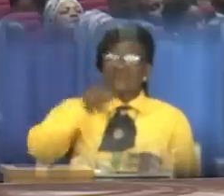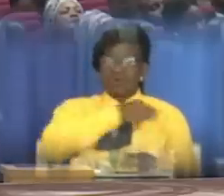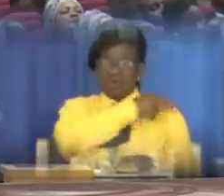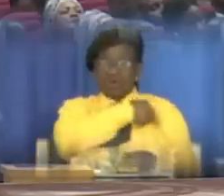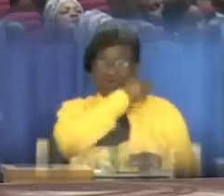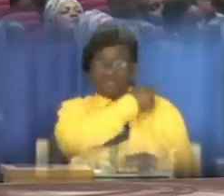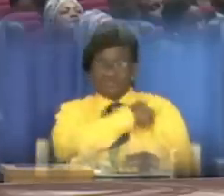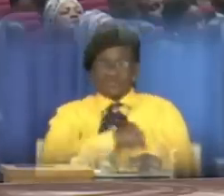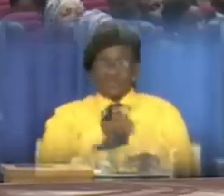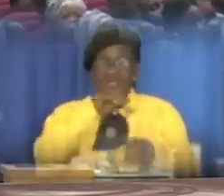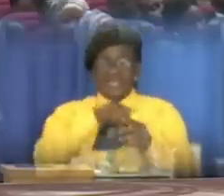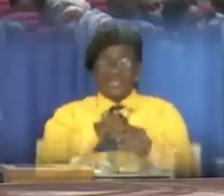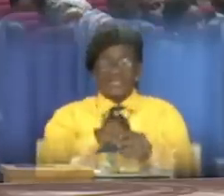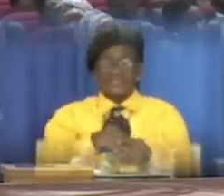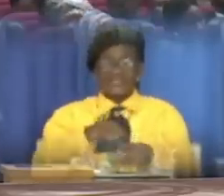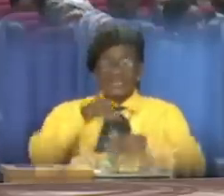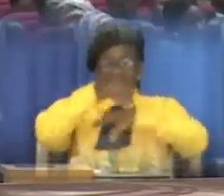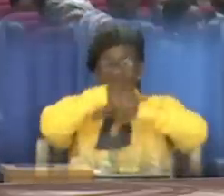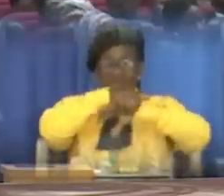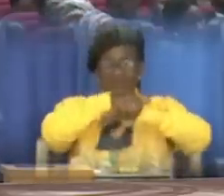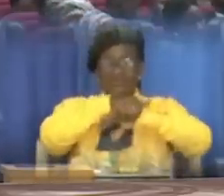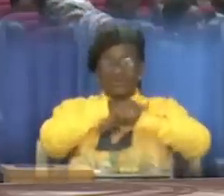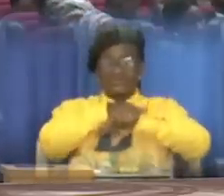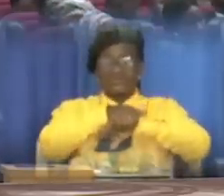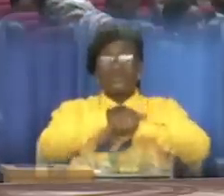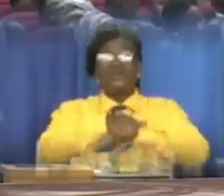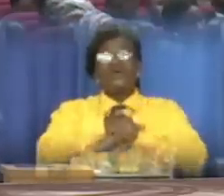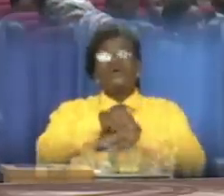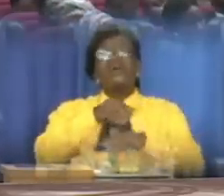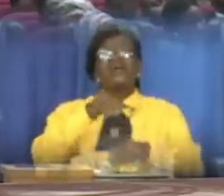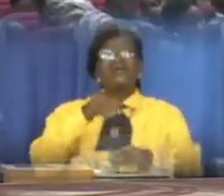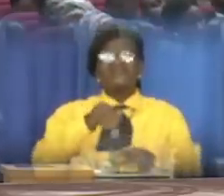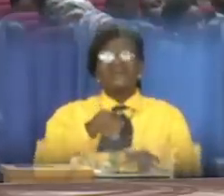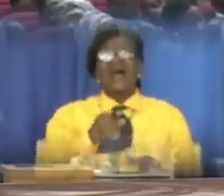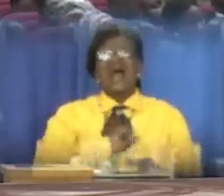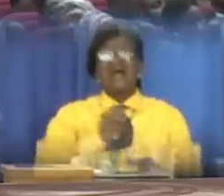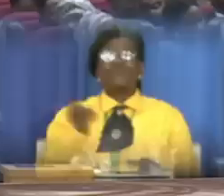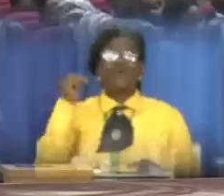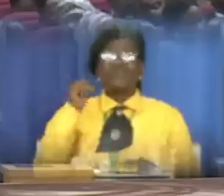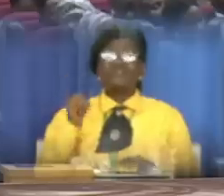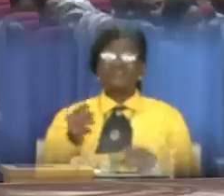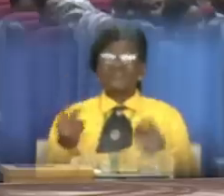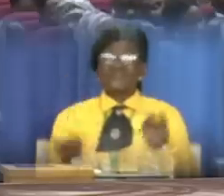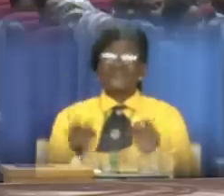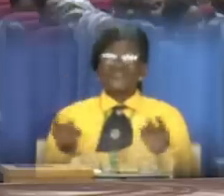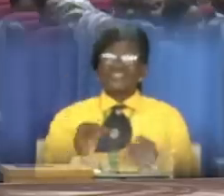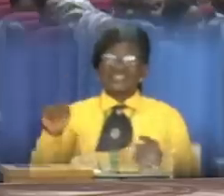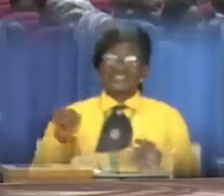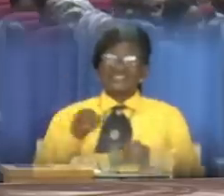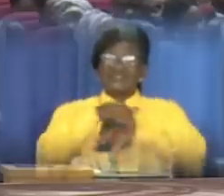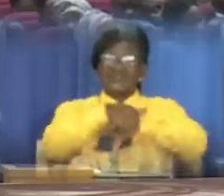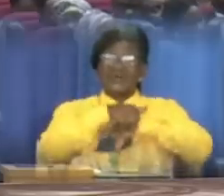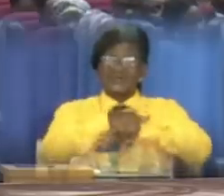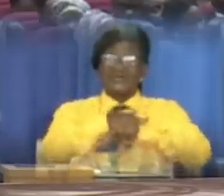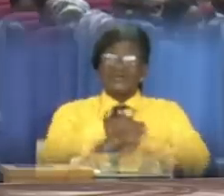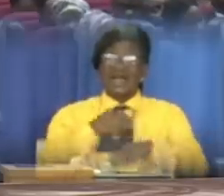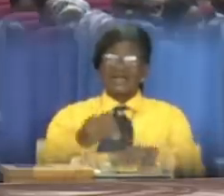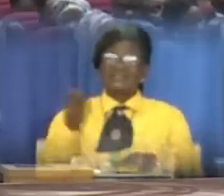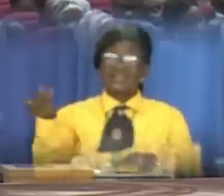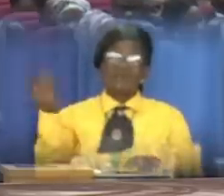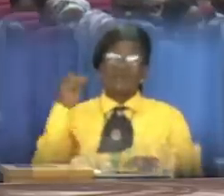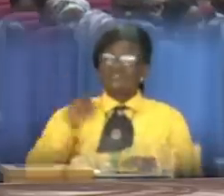And I was just visiting London, and there was this man who is a friend of both of us. He's my